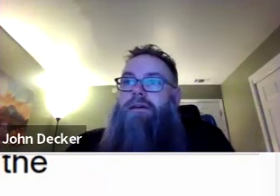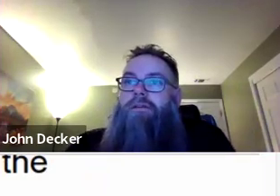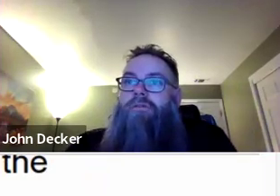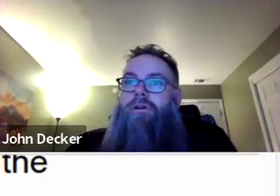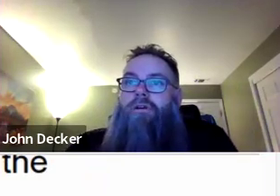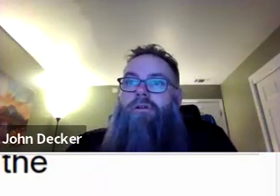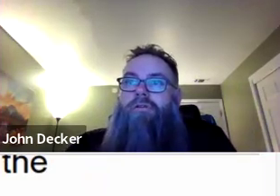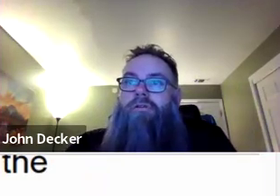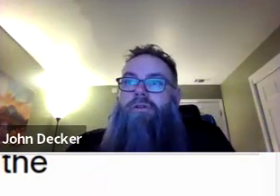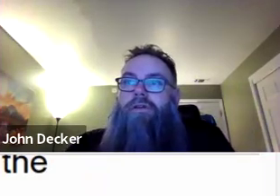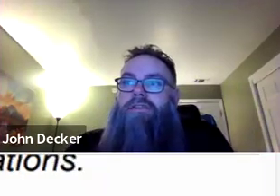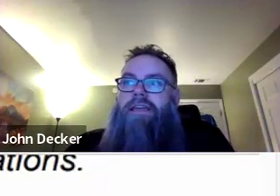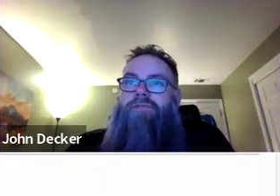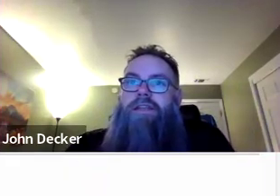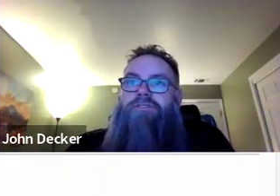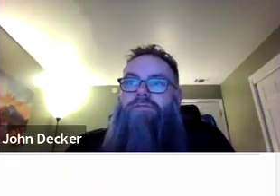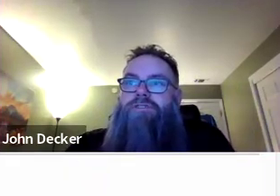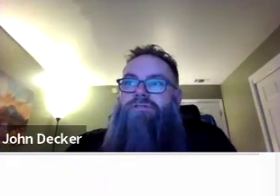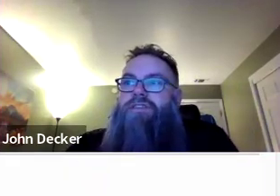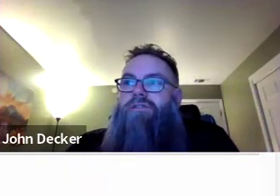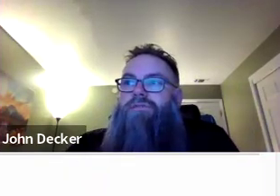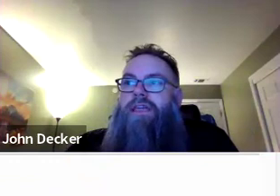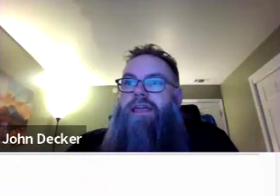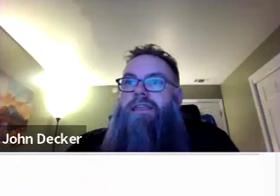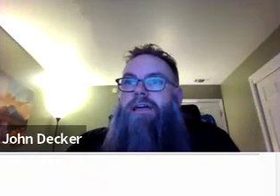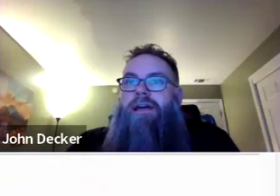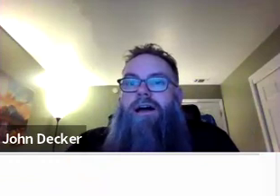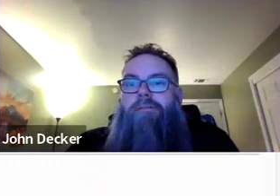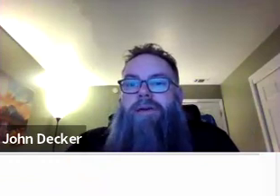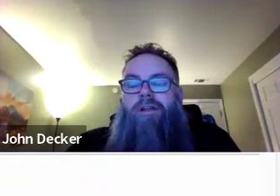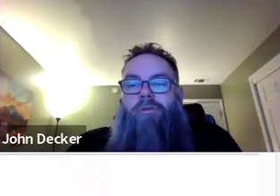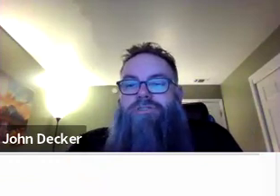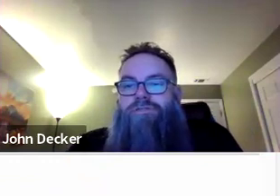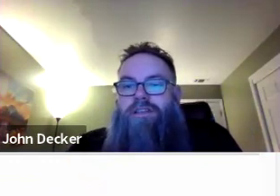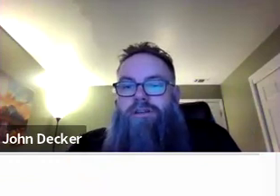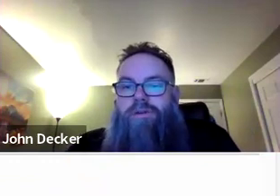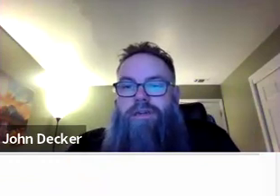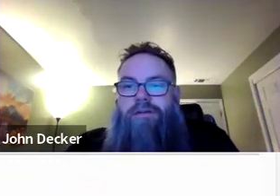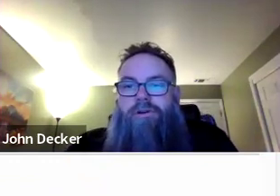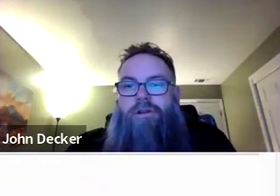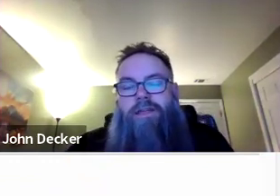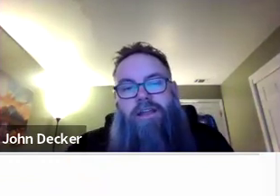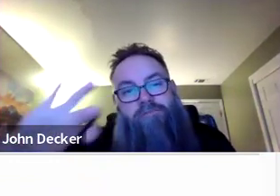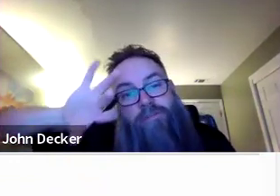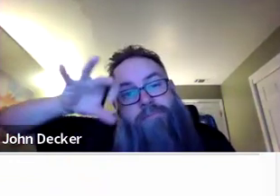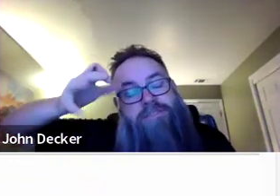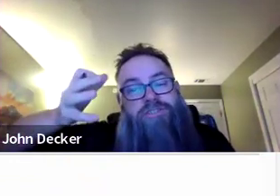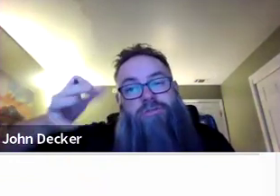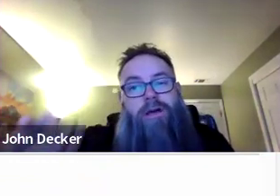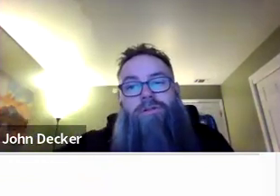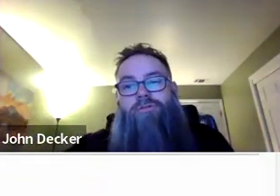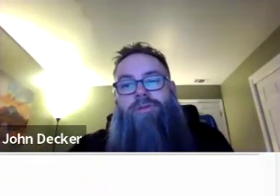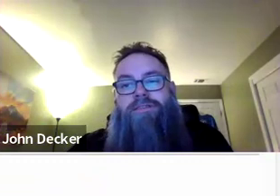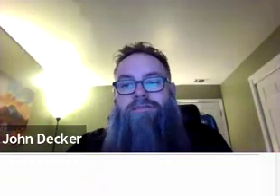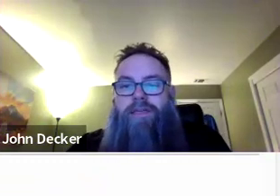is no longer giving dedicated funding to the regional center for that. And at our regional center, we have already kind of moved that